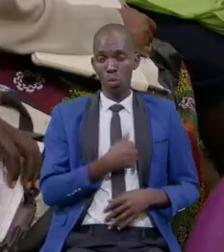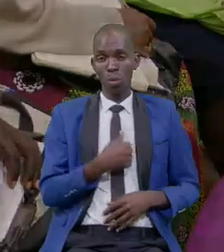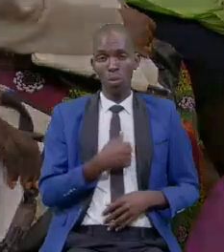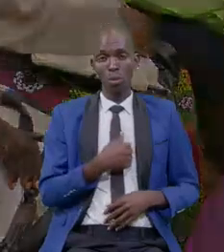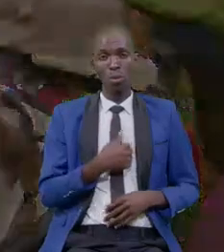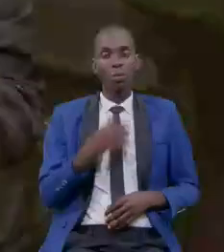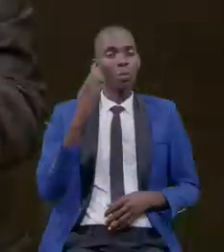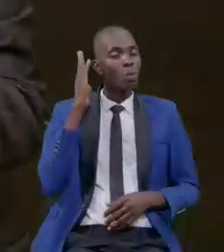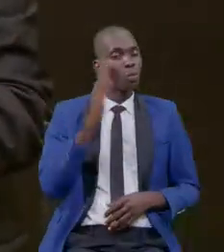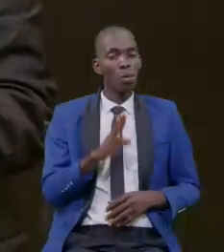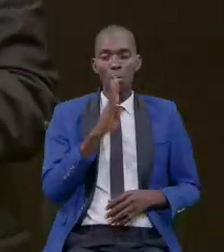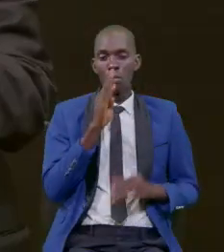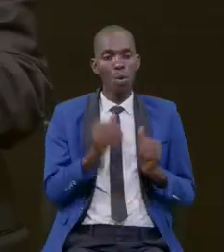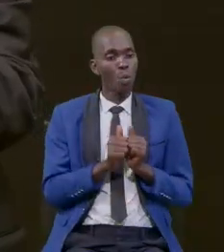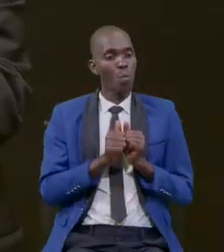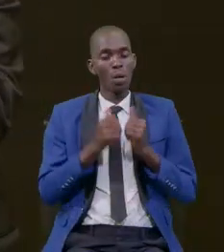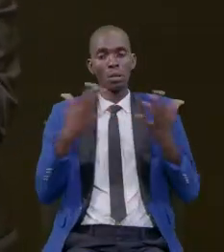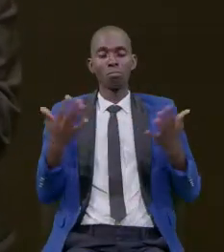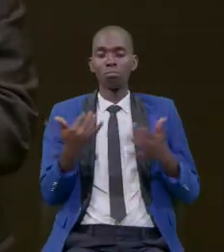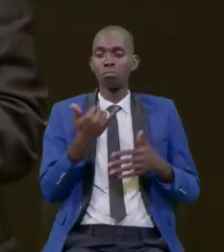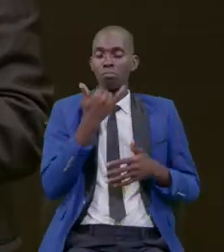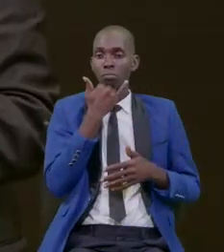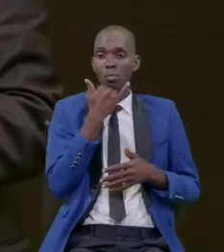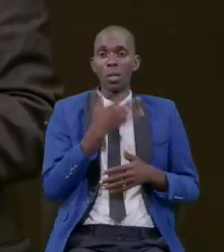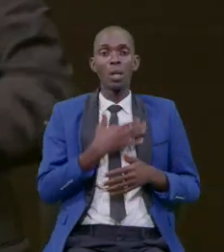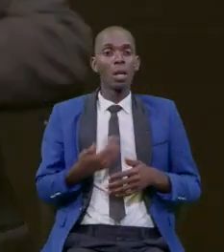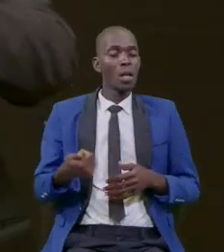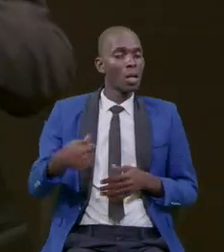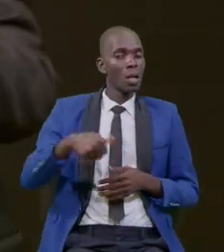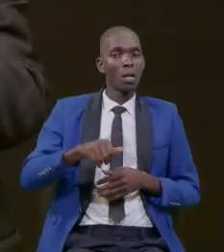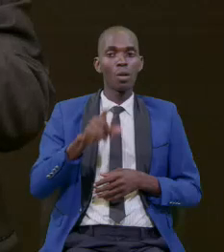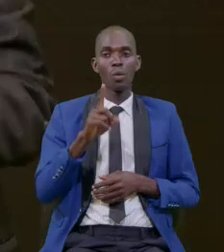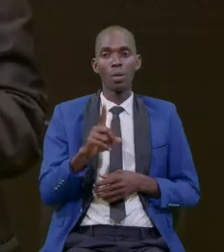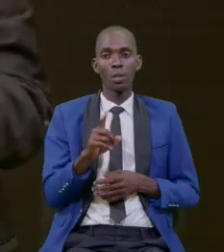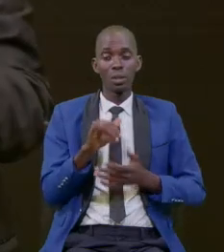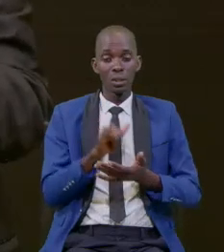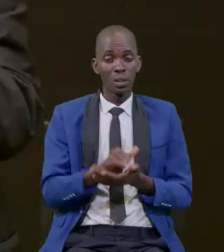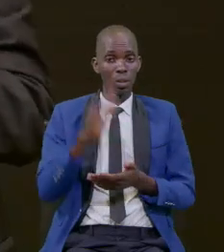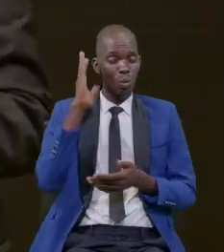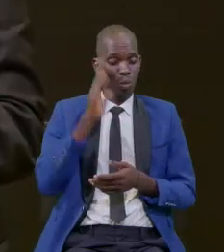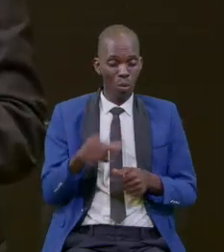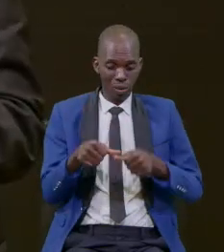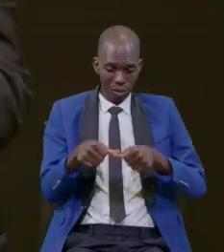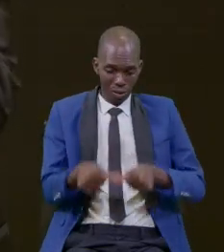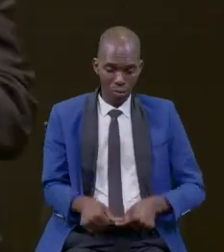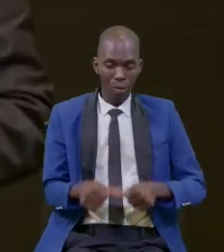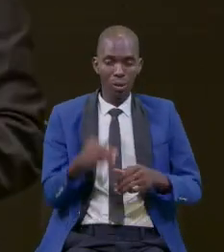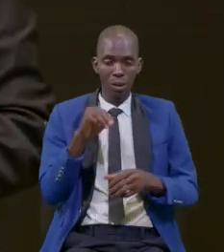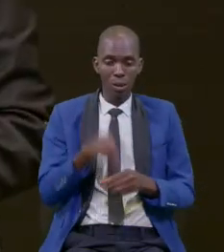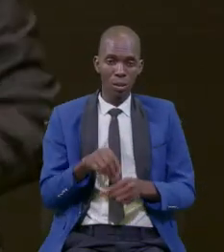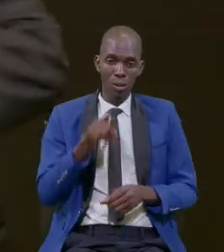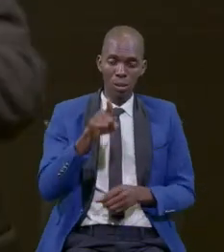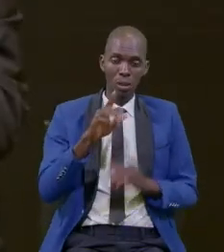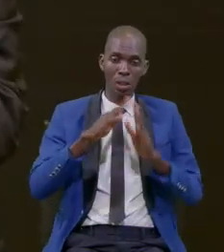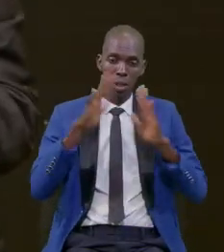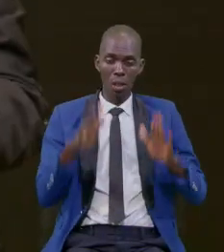be guiltless, and whosoever shall be with thee in the